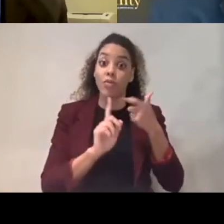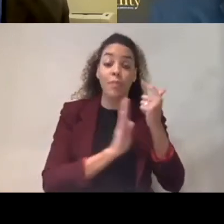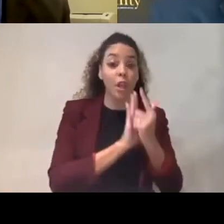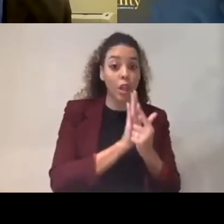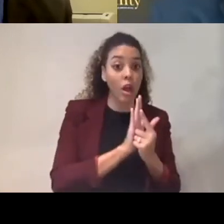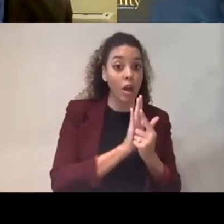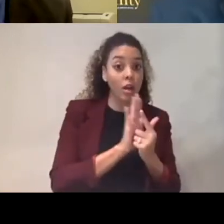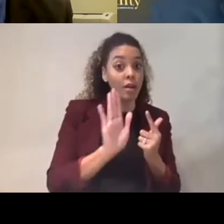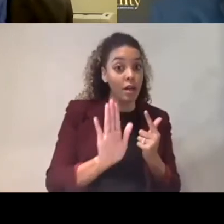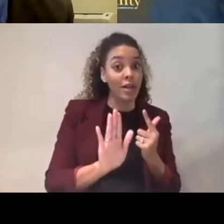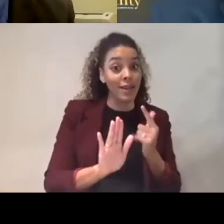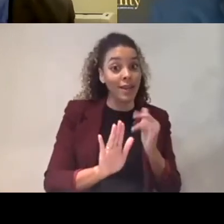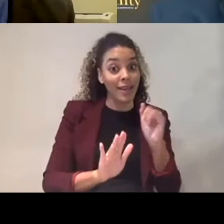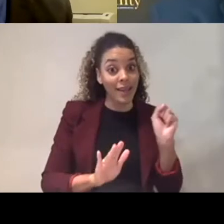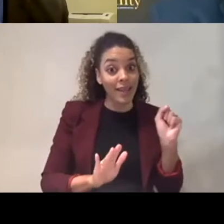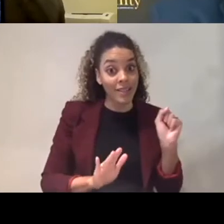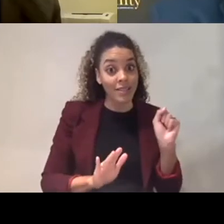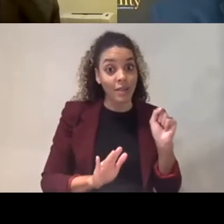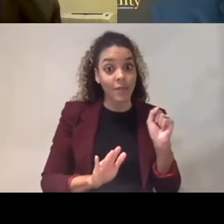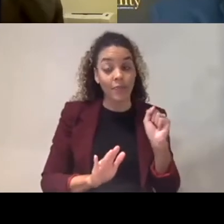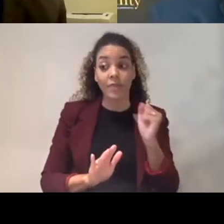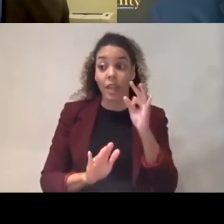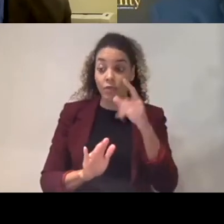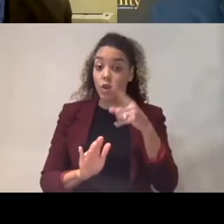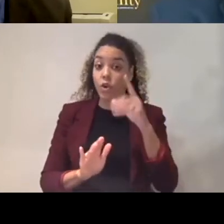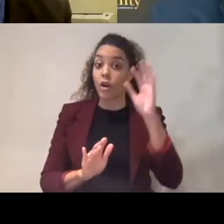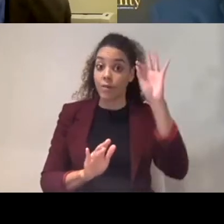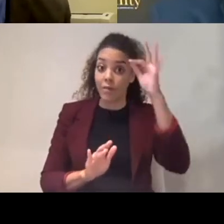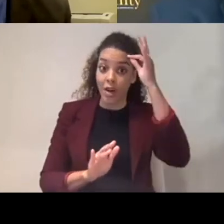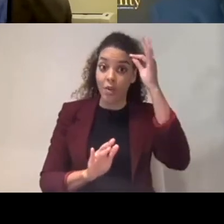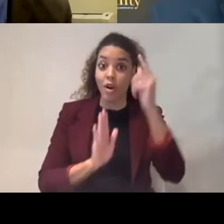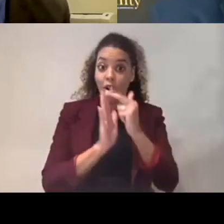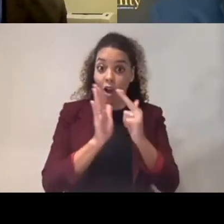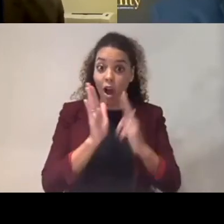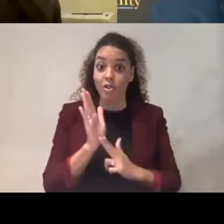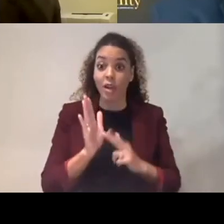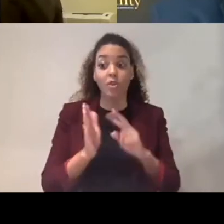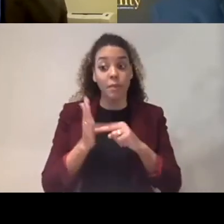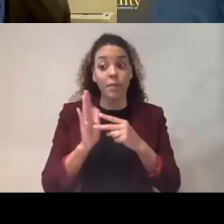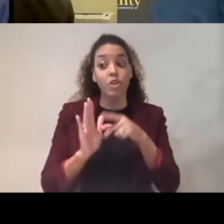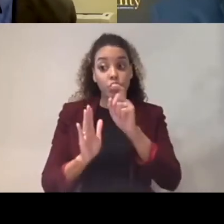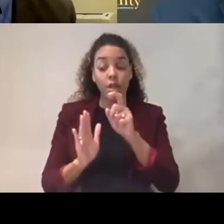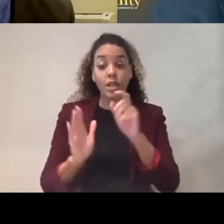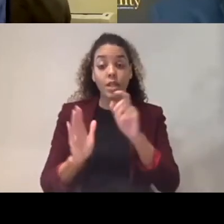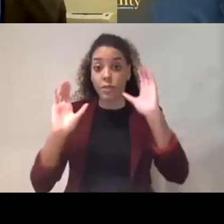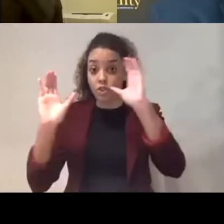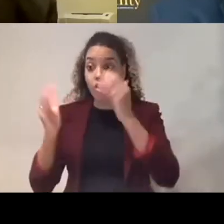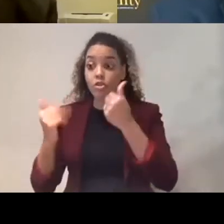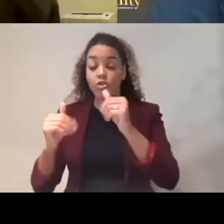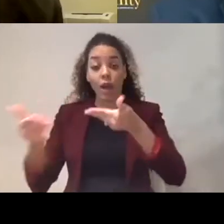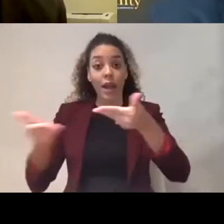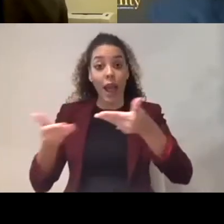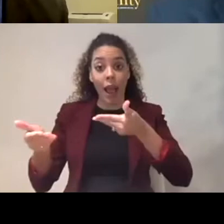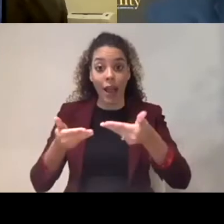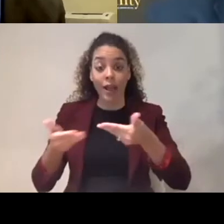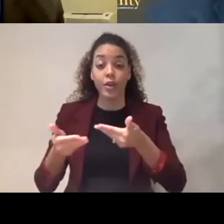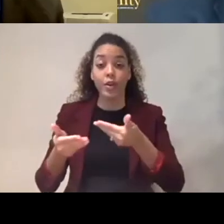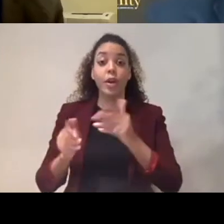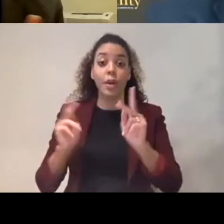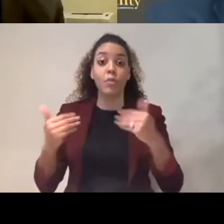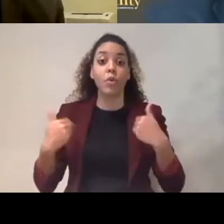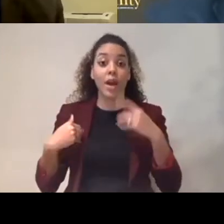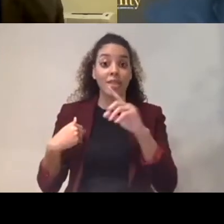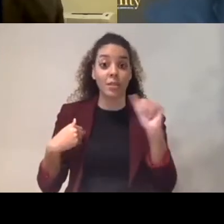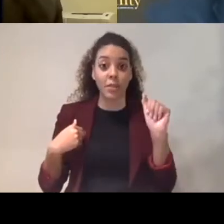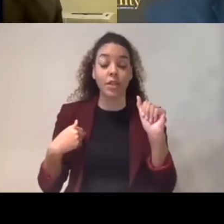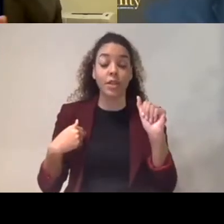need to be doing outreach to people with disabilities. You need to be seeking to get to that 7% utilization goal across your workforce. But it's